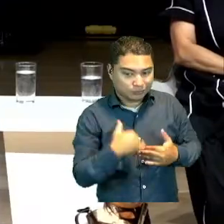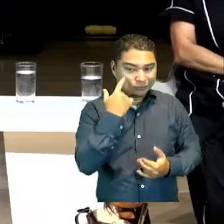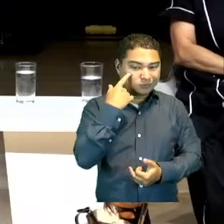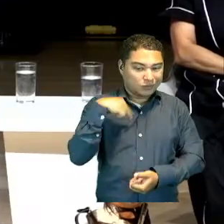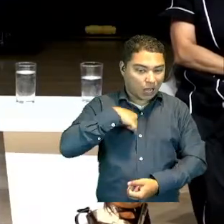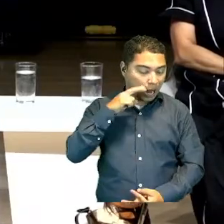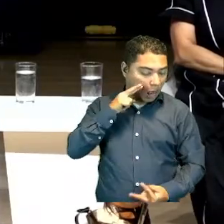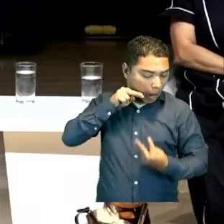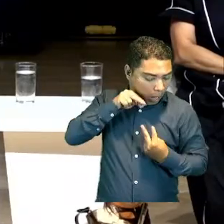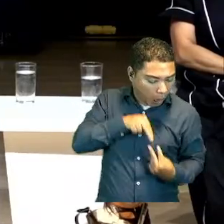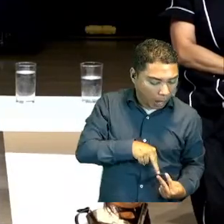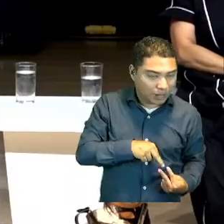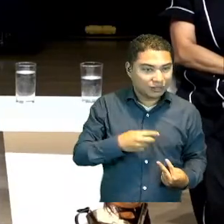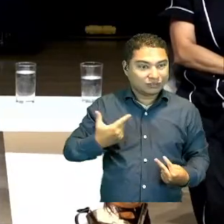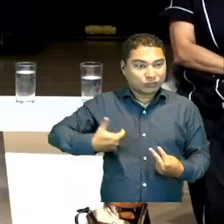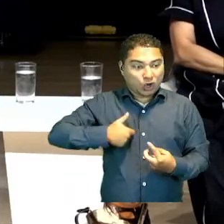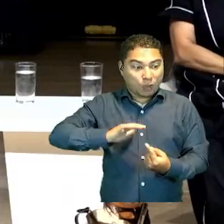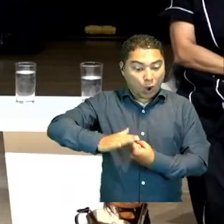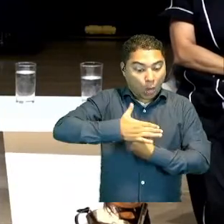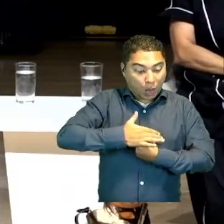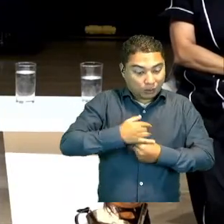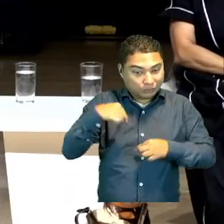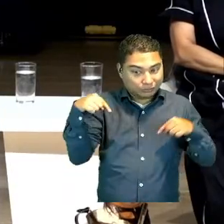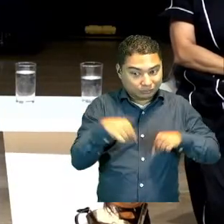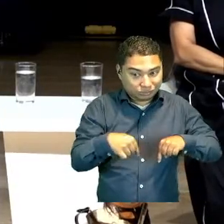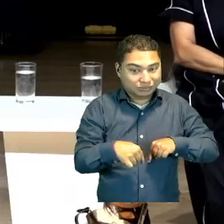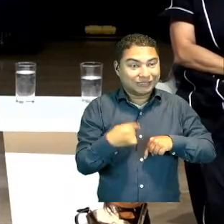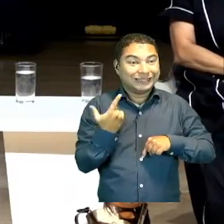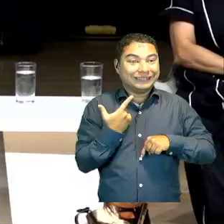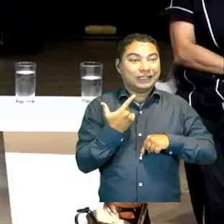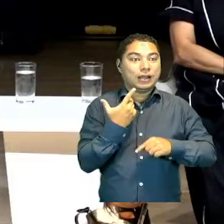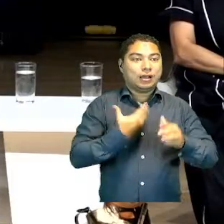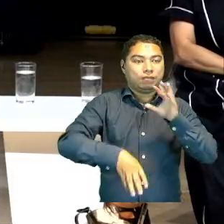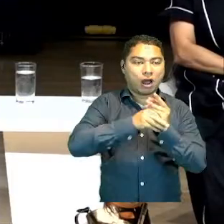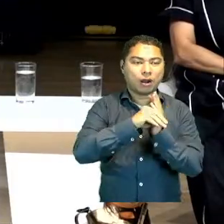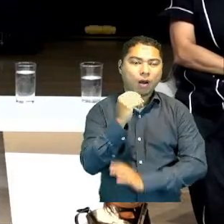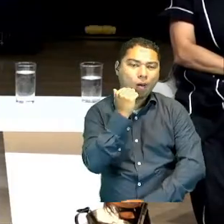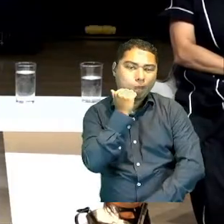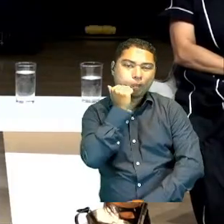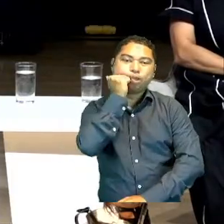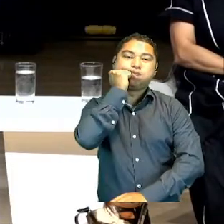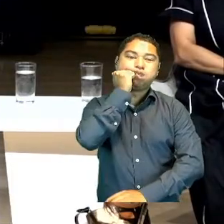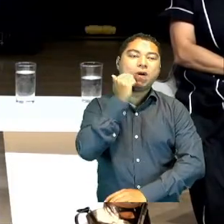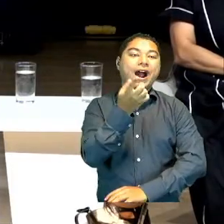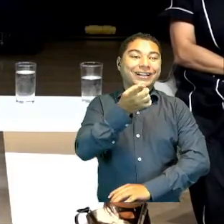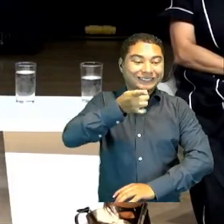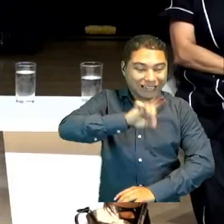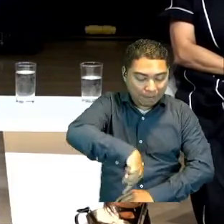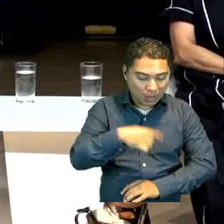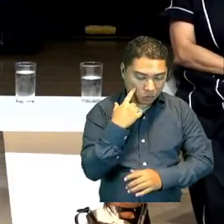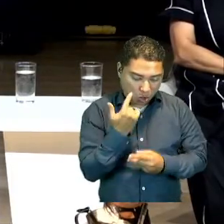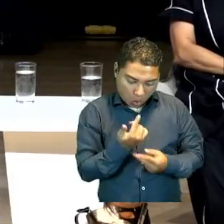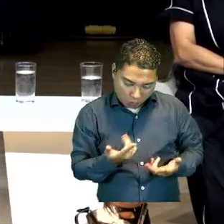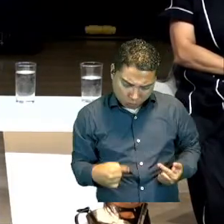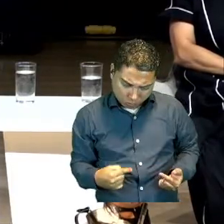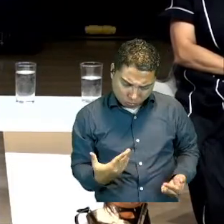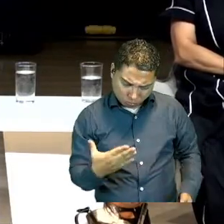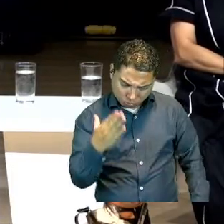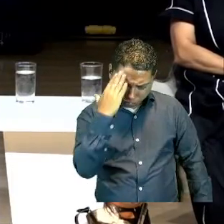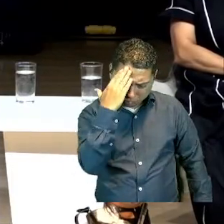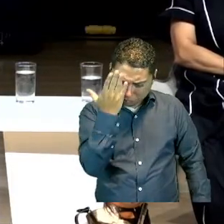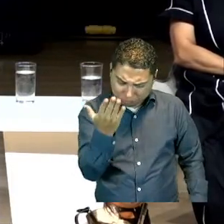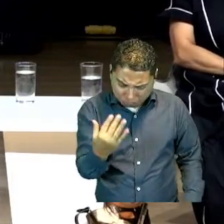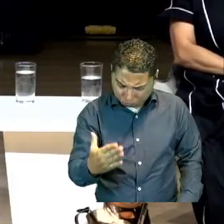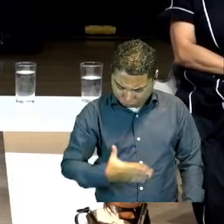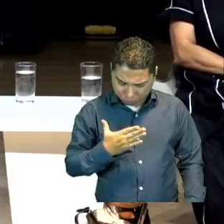we need to touch each other and then understand our body as our own temple. We need to reconcile ourselves with menstruation. We